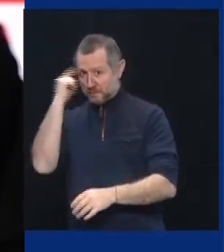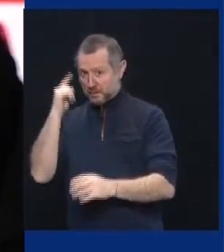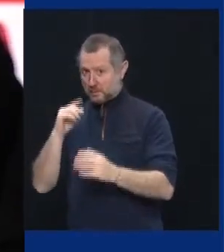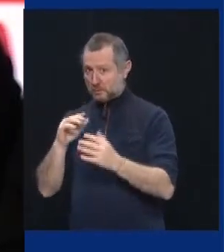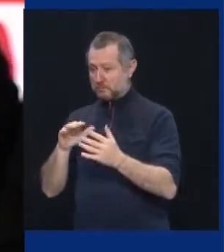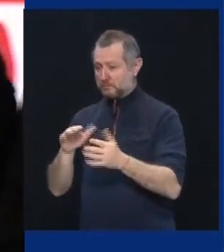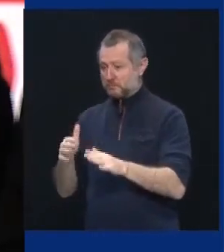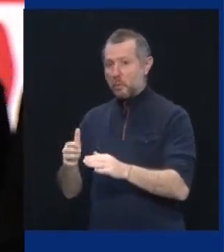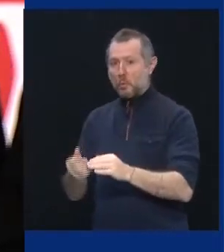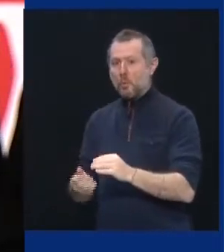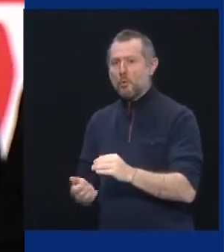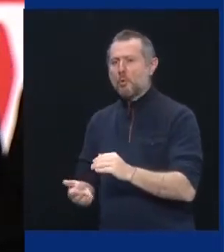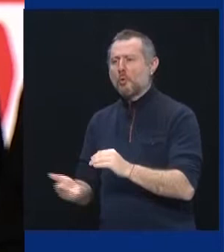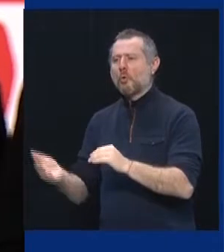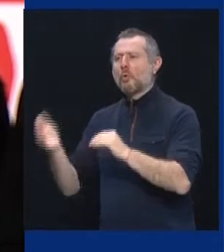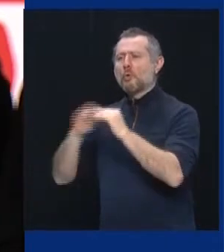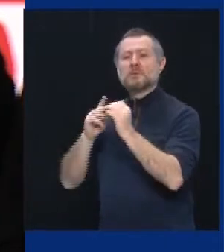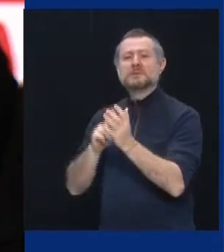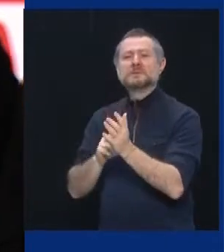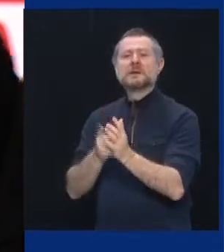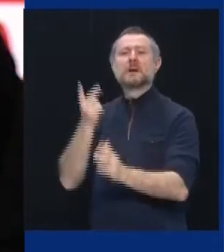the rate of whites.